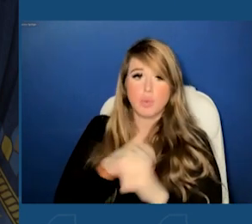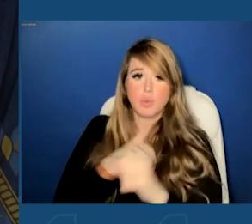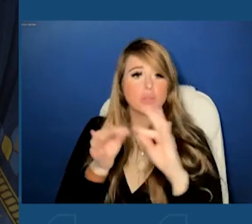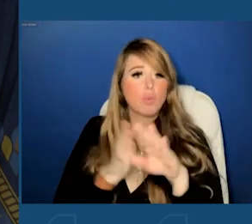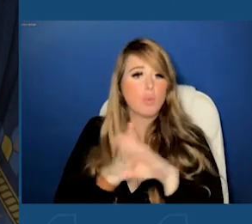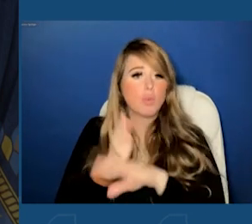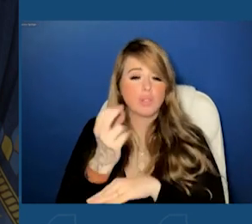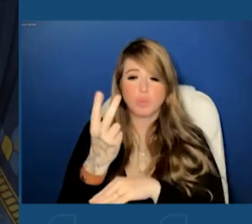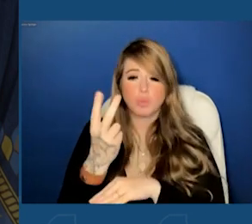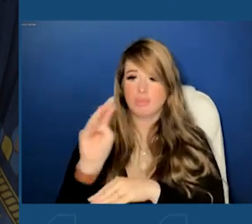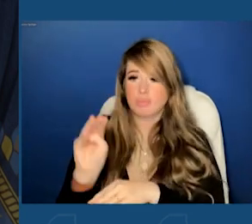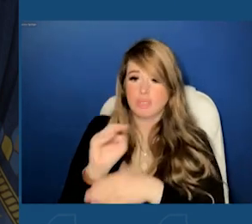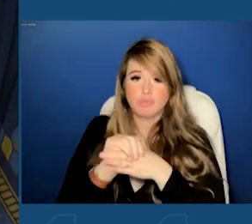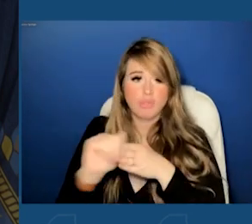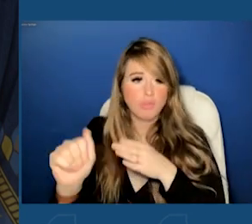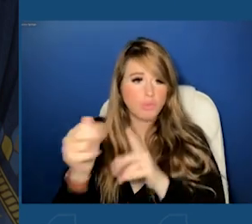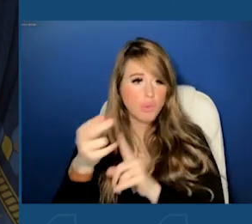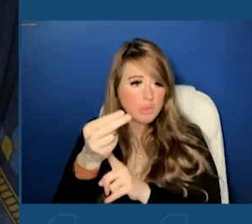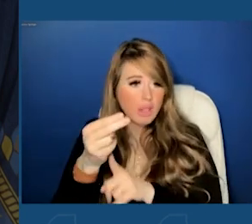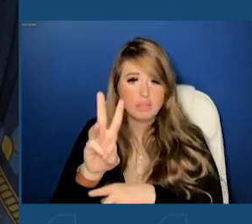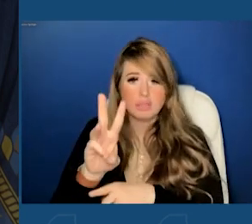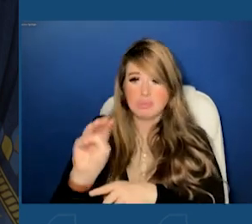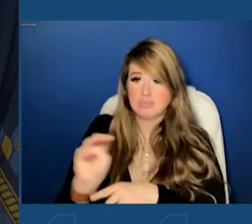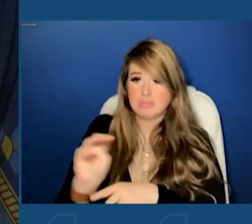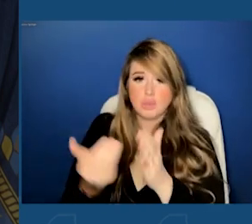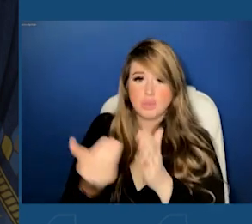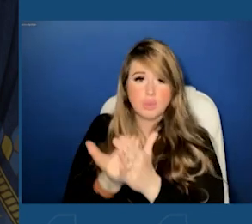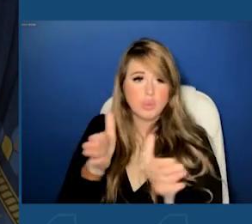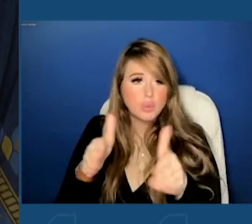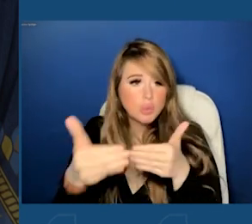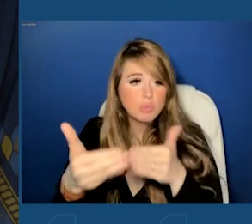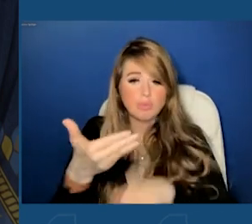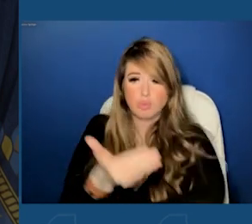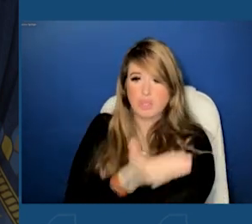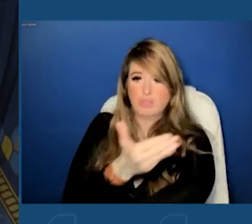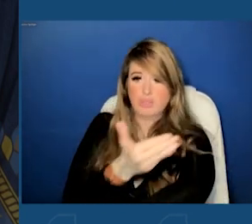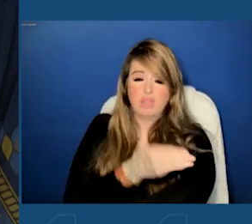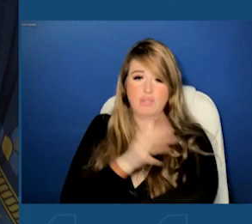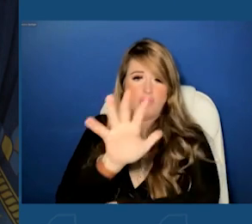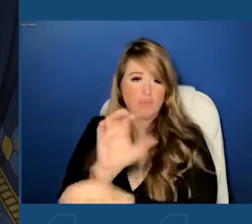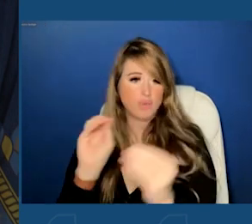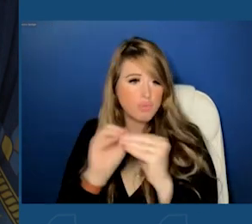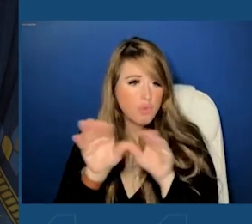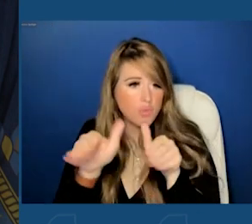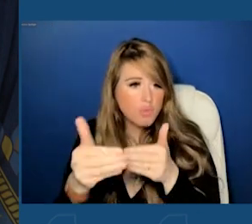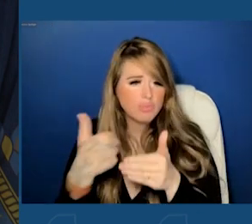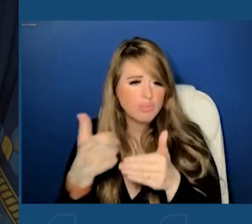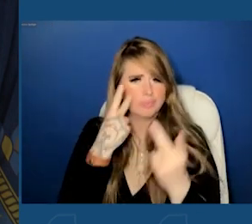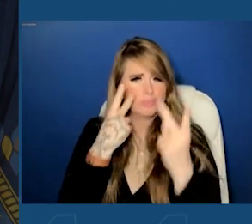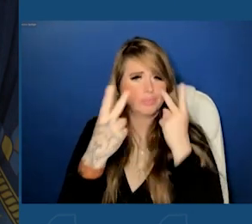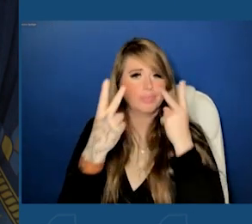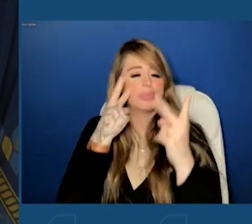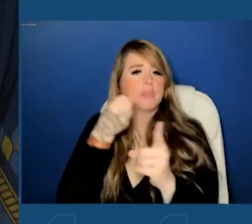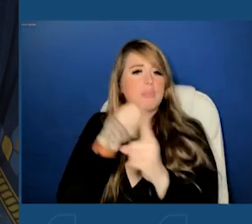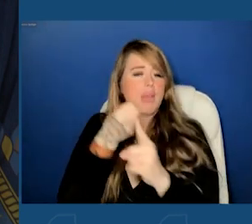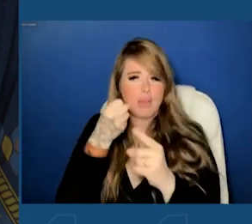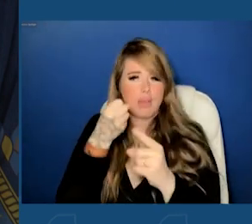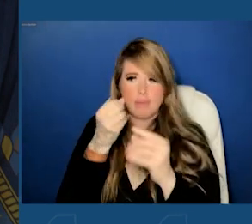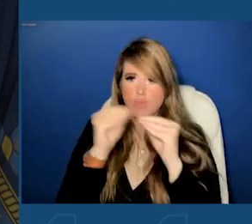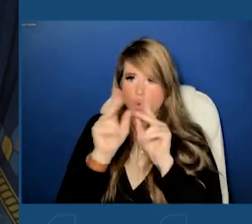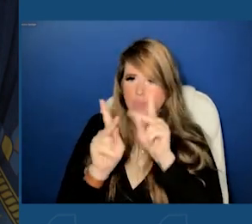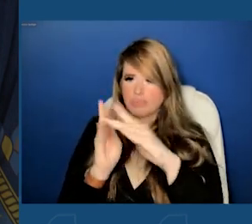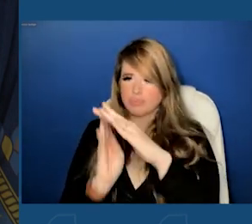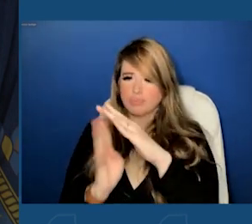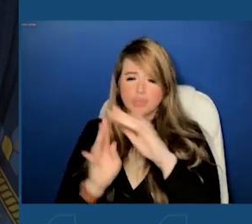new rooms, renovating almost 500 more. But we're starting to see the impact. Occupancy is going up. People are coming.